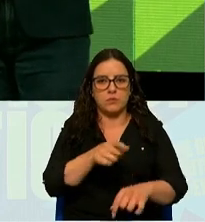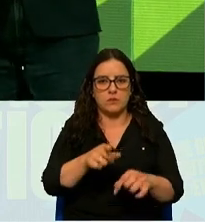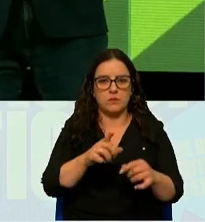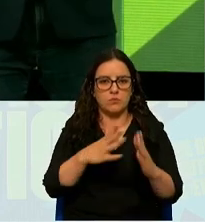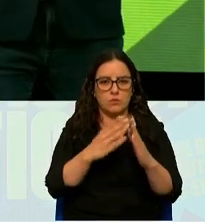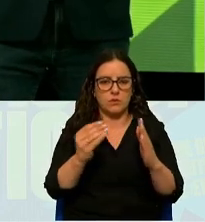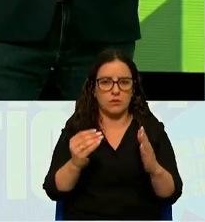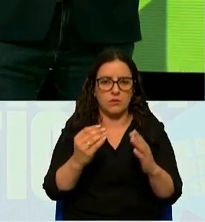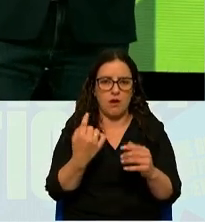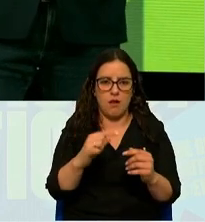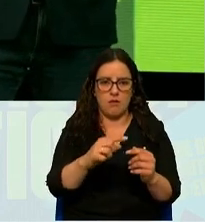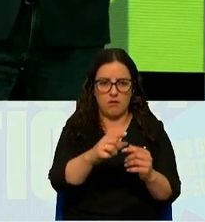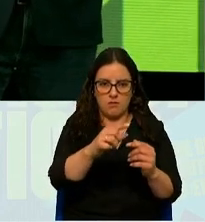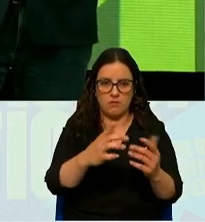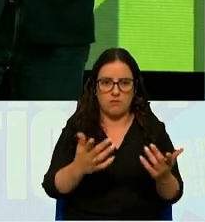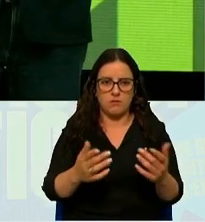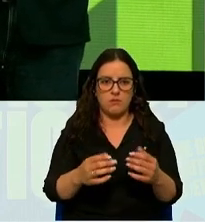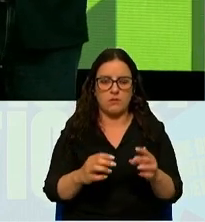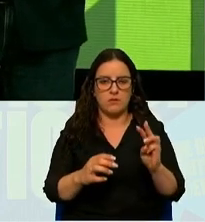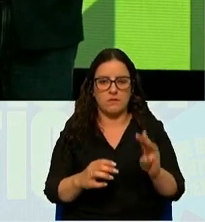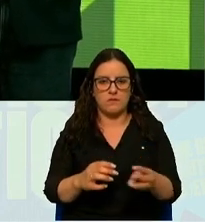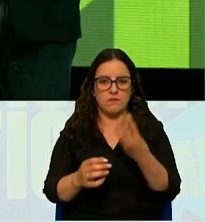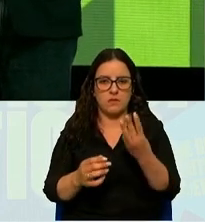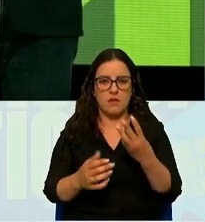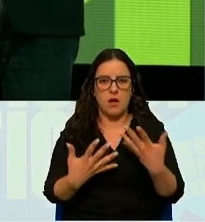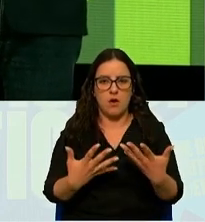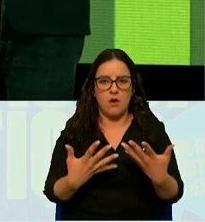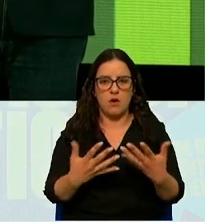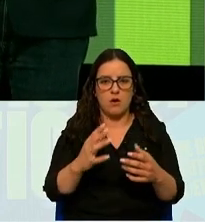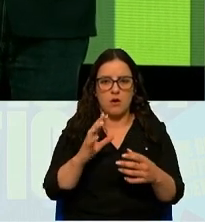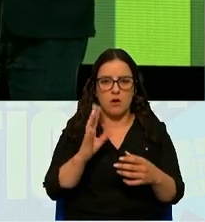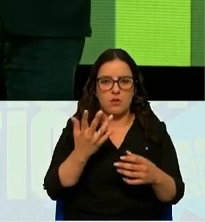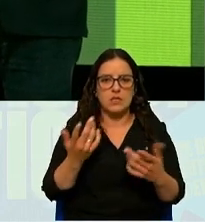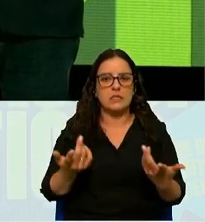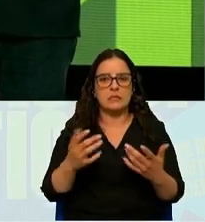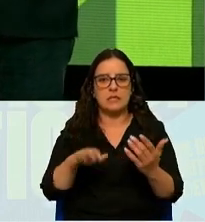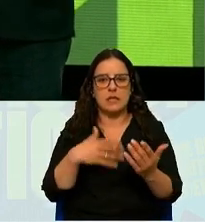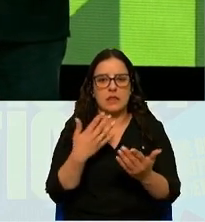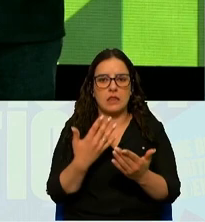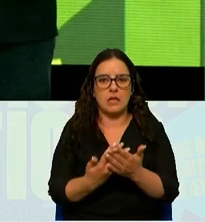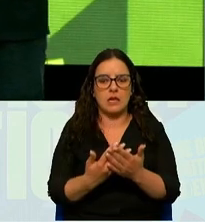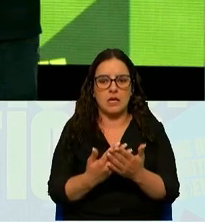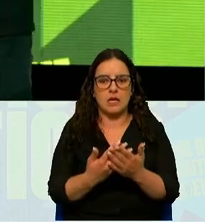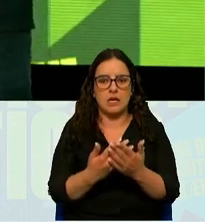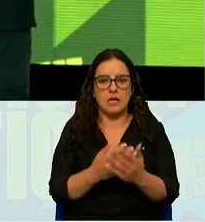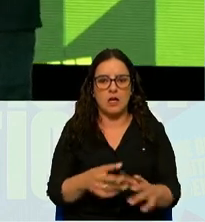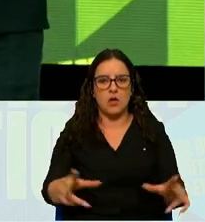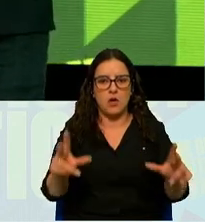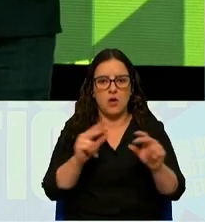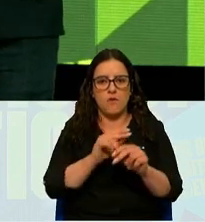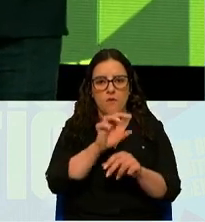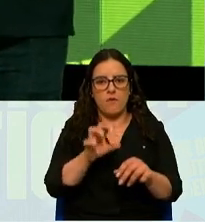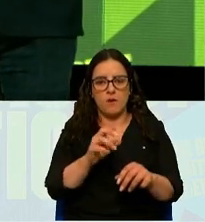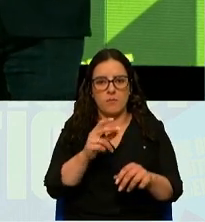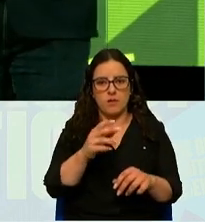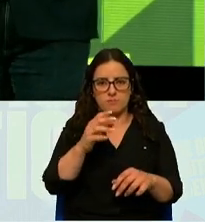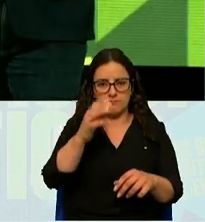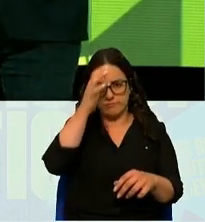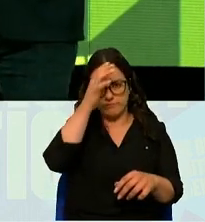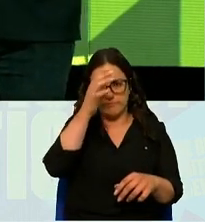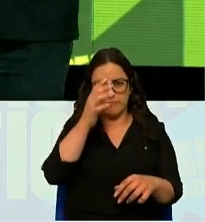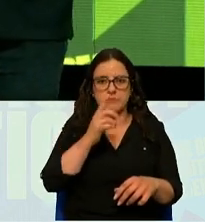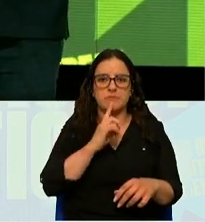what is behind this? Three things are happening right now that are enabling this new paradigm for AI. The first one is a